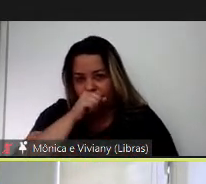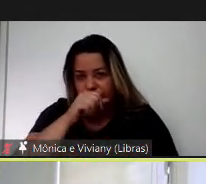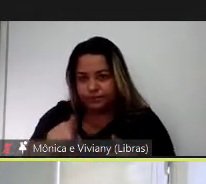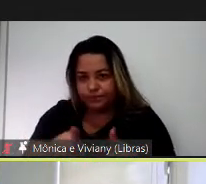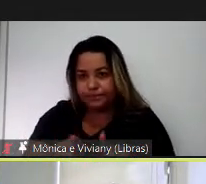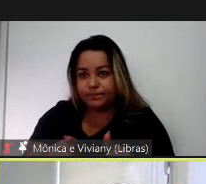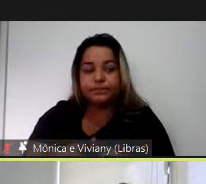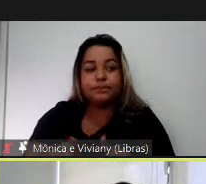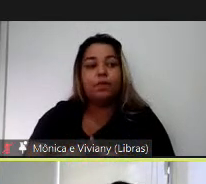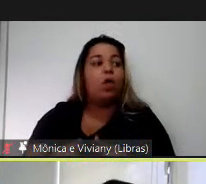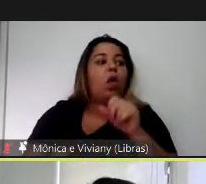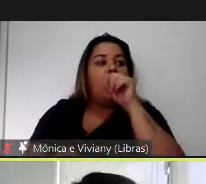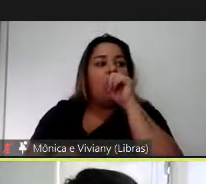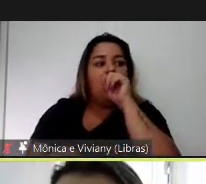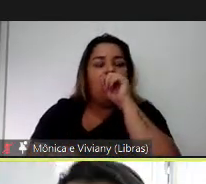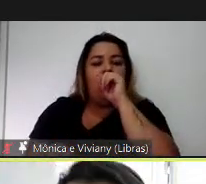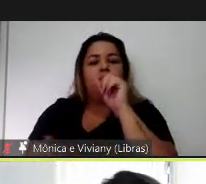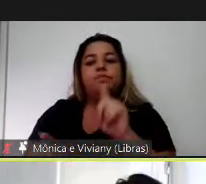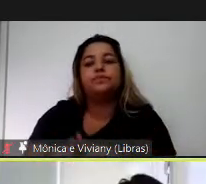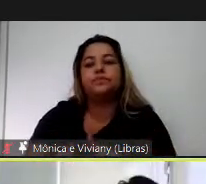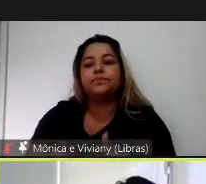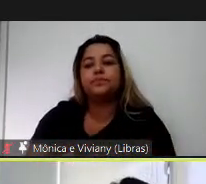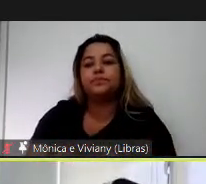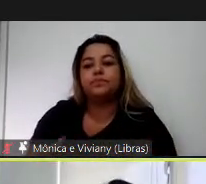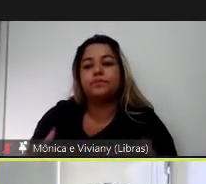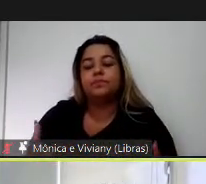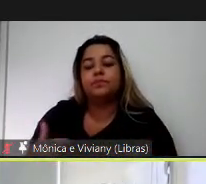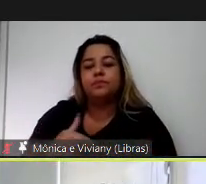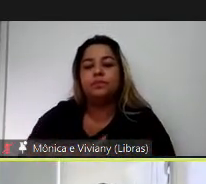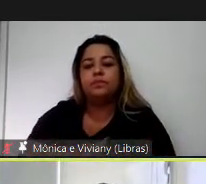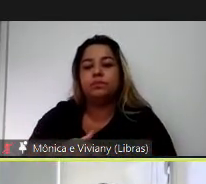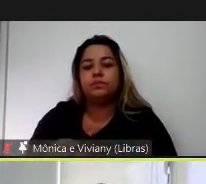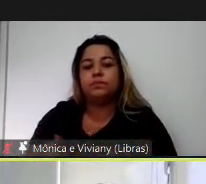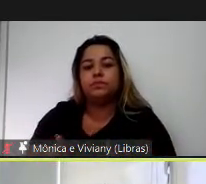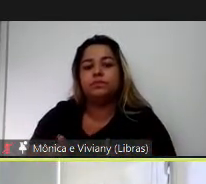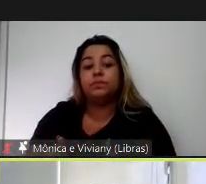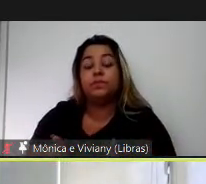for us to evaluate and plan. And now,